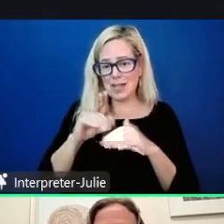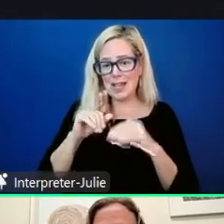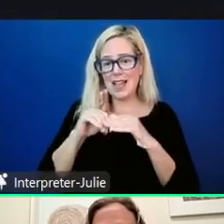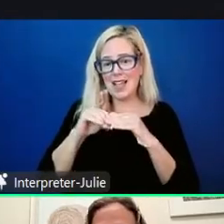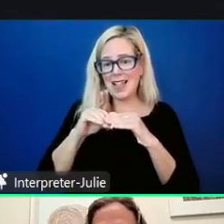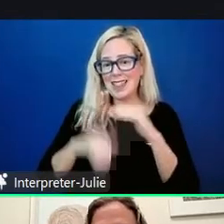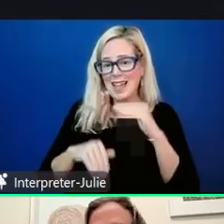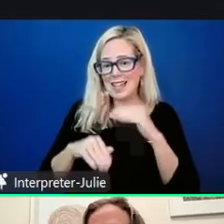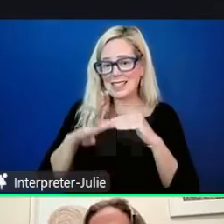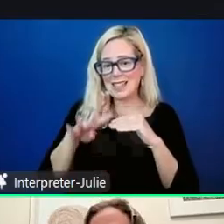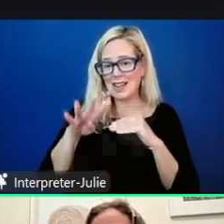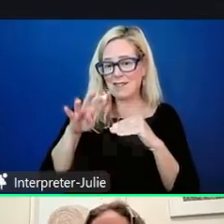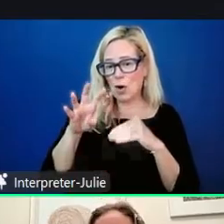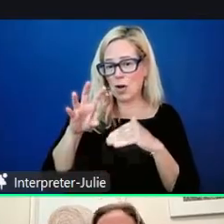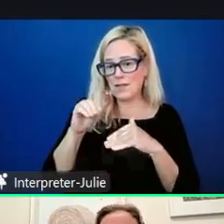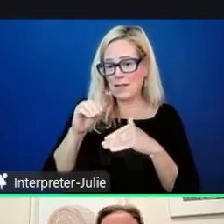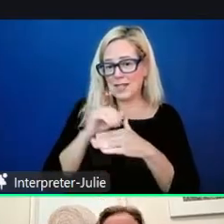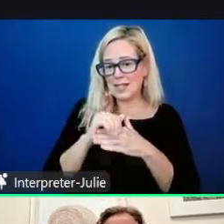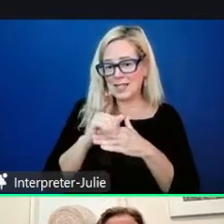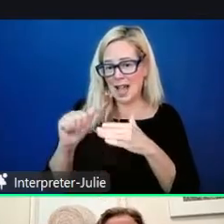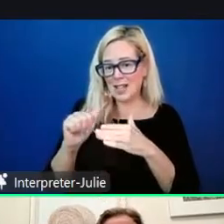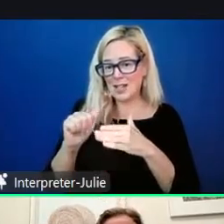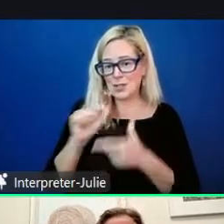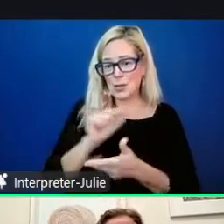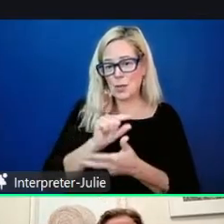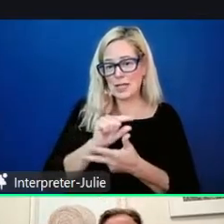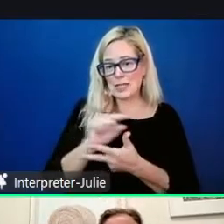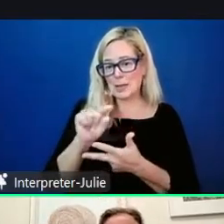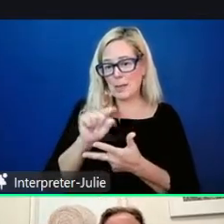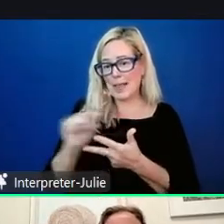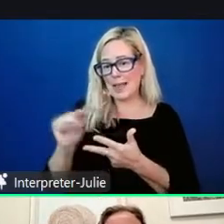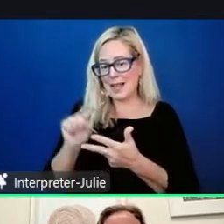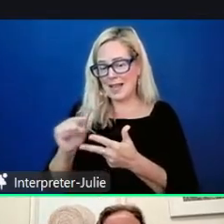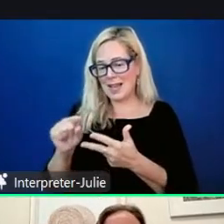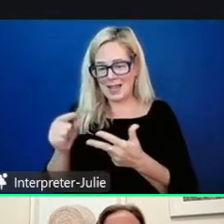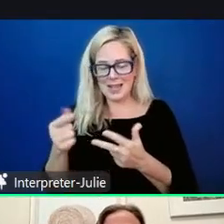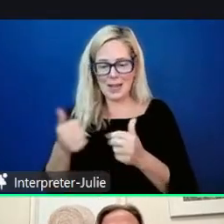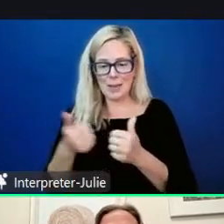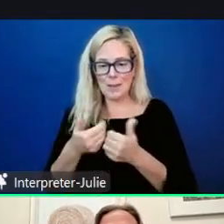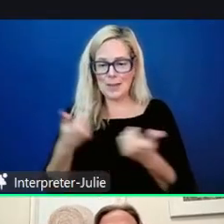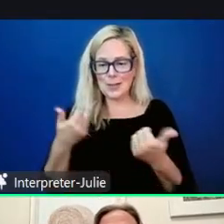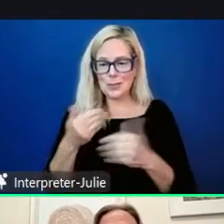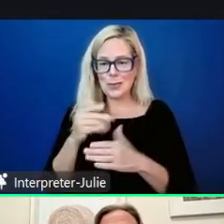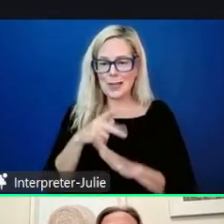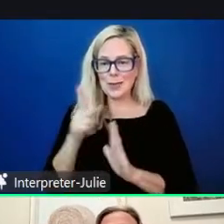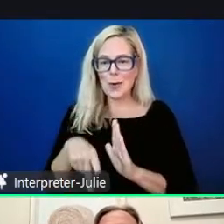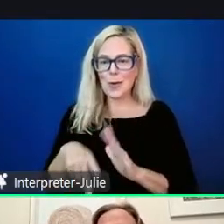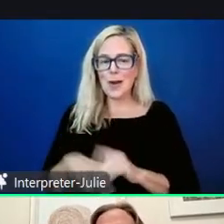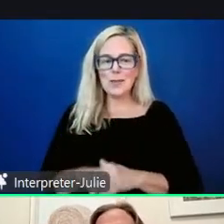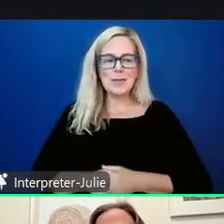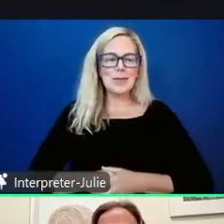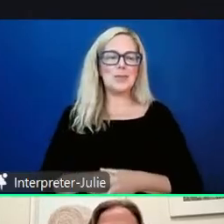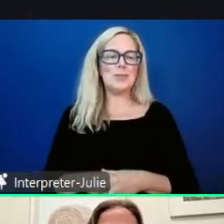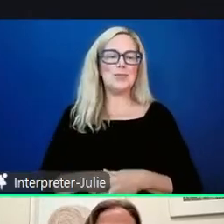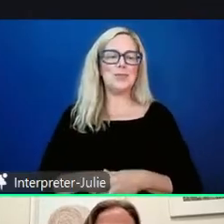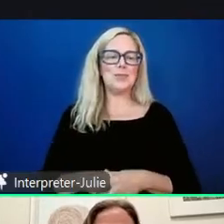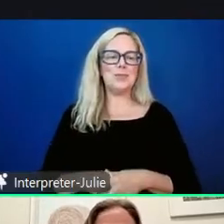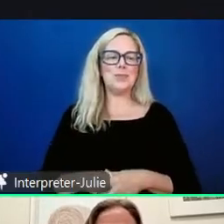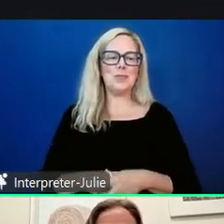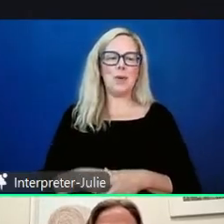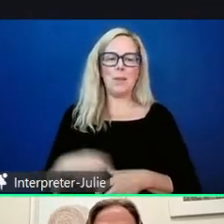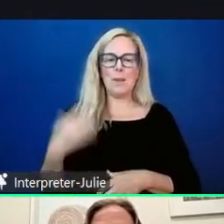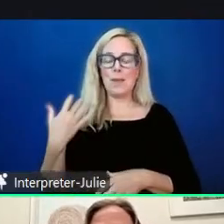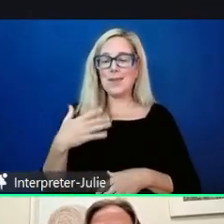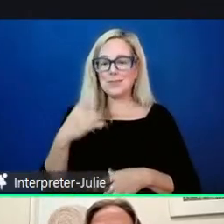this 4-hour event was split between 3 of the NAU programs. But there were also important unexpected